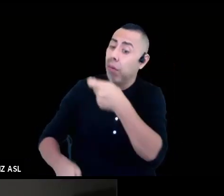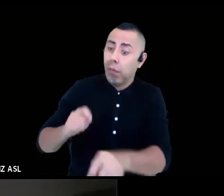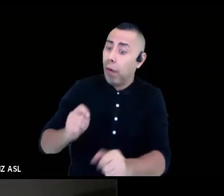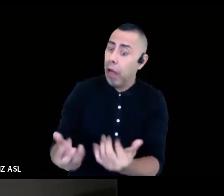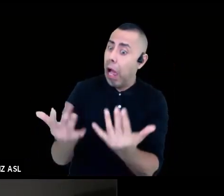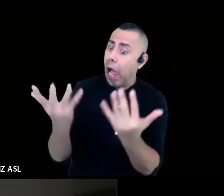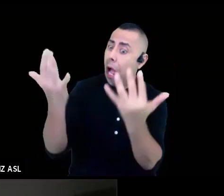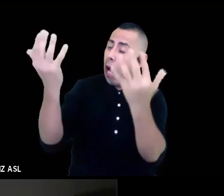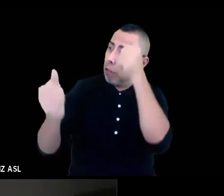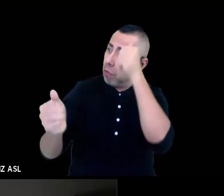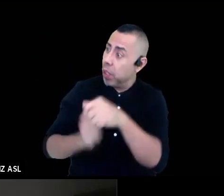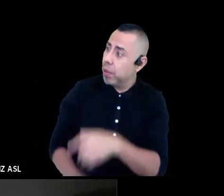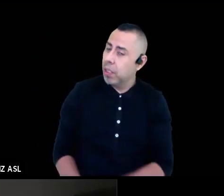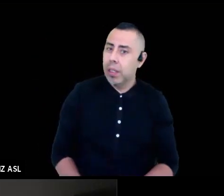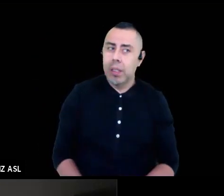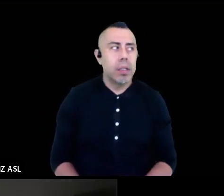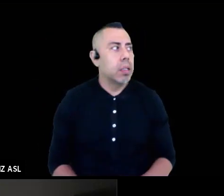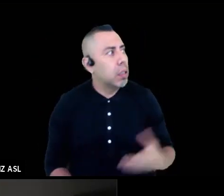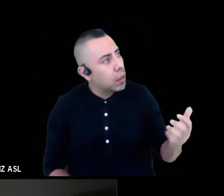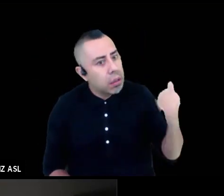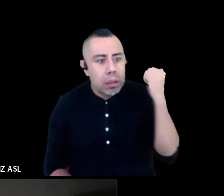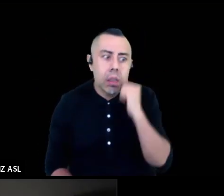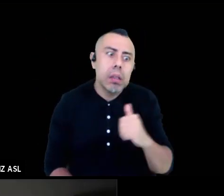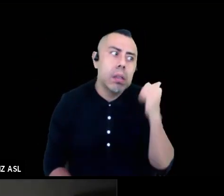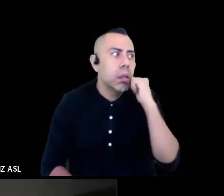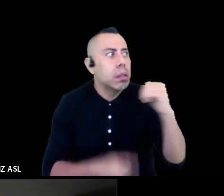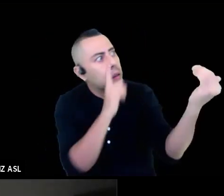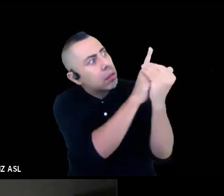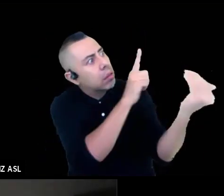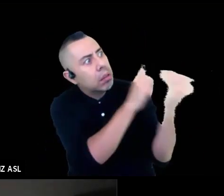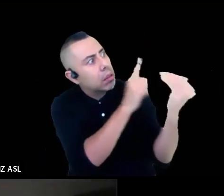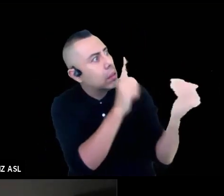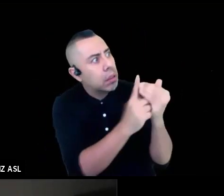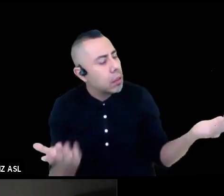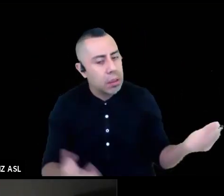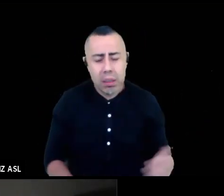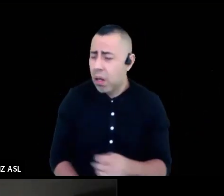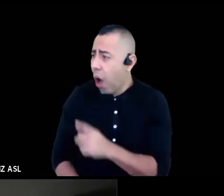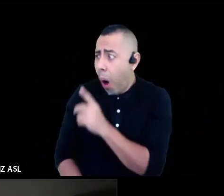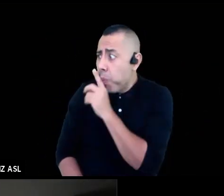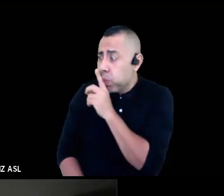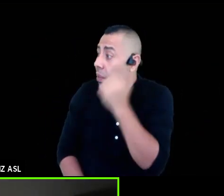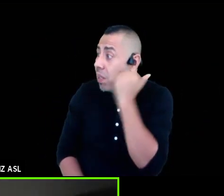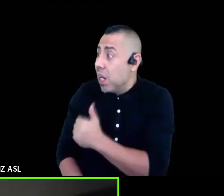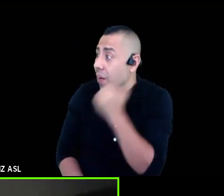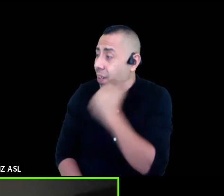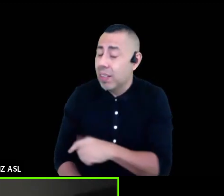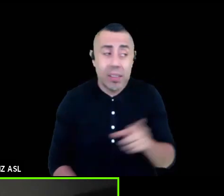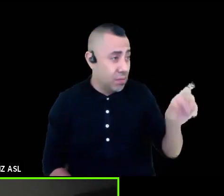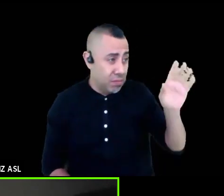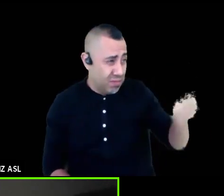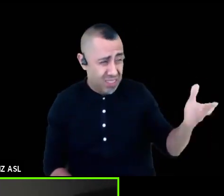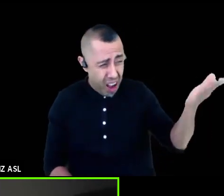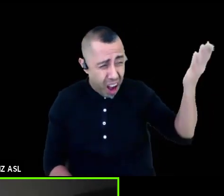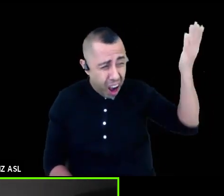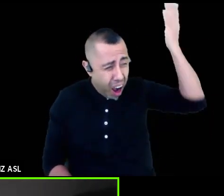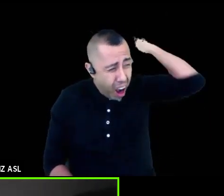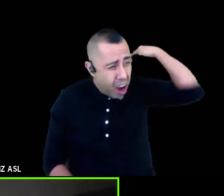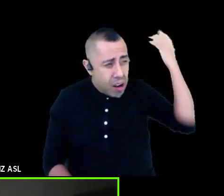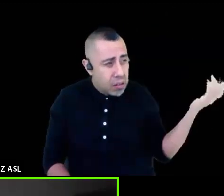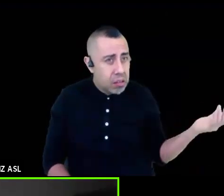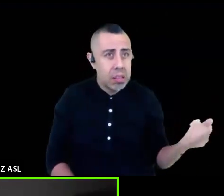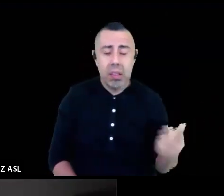You remind me daily. Not daily. It was a long time ago. You had a chemistry set and you made